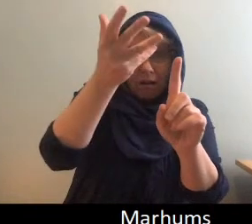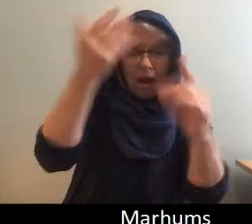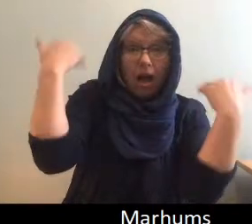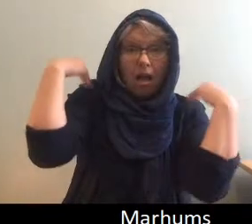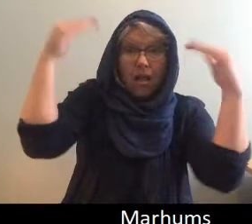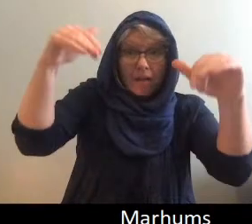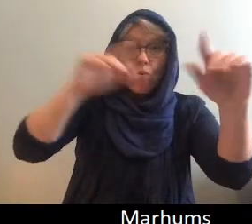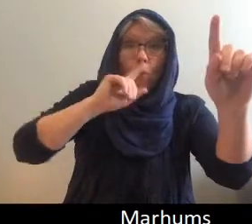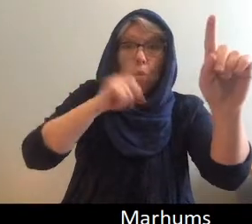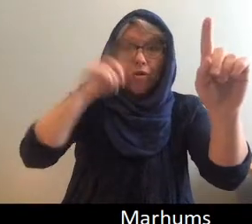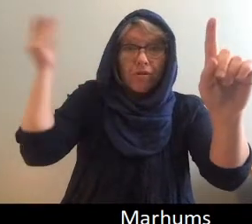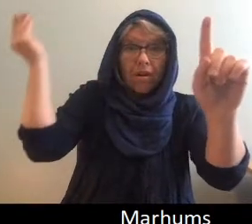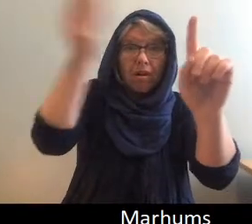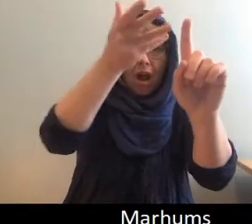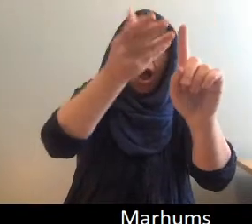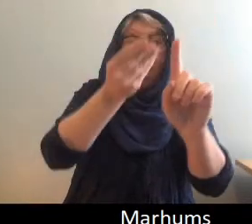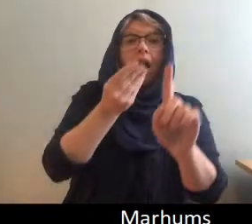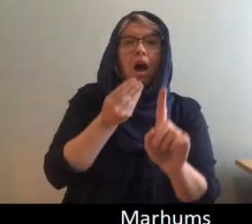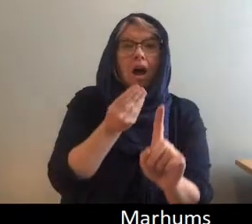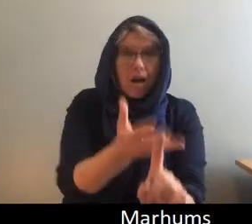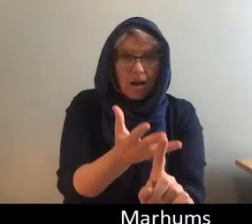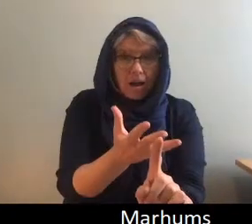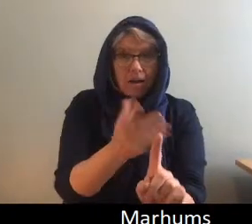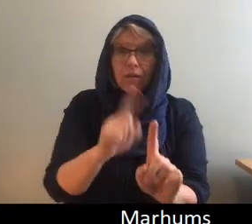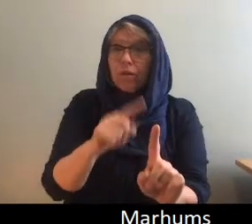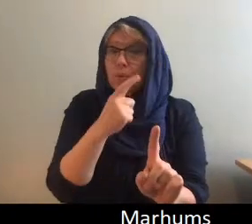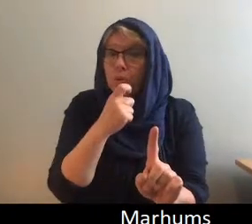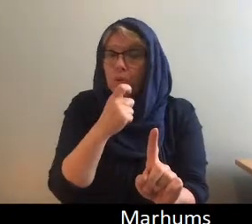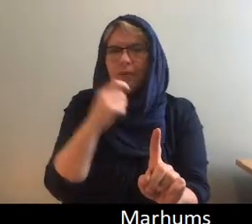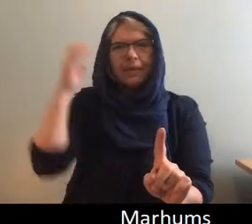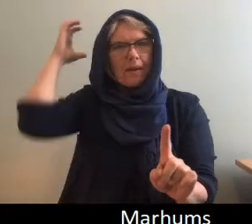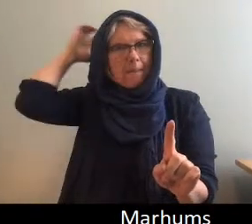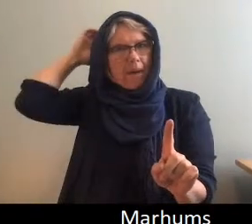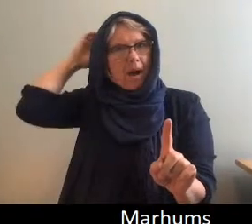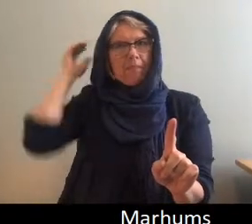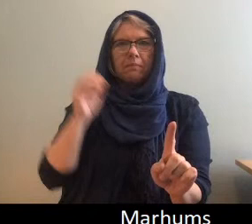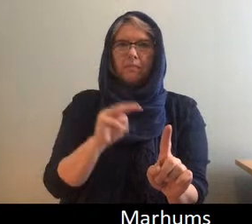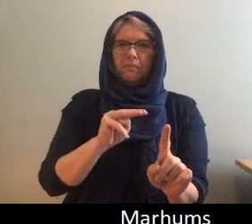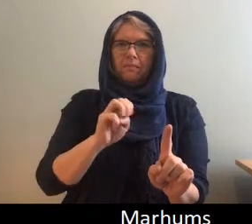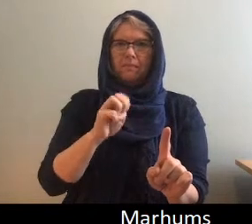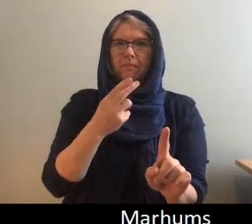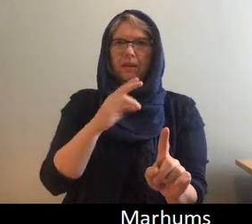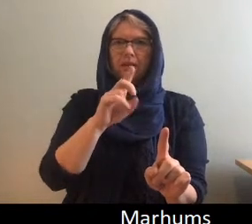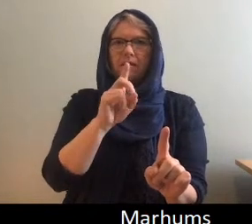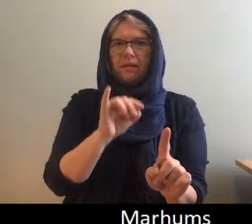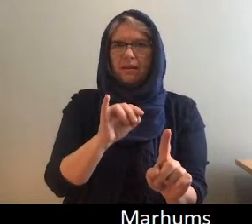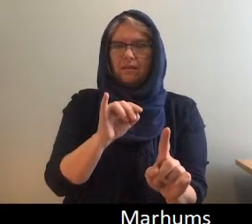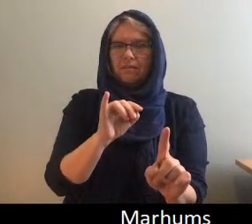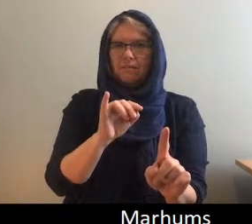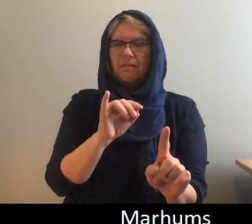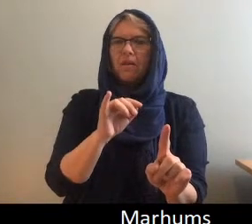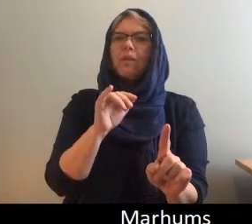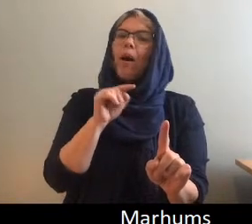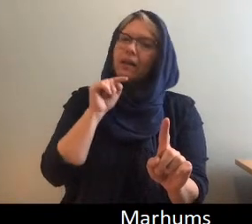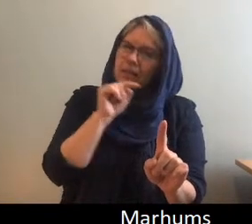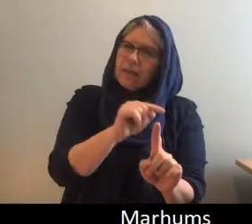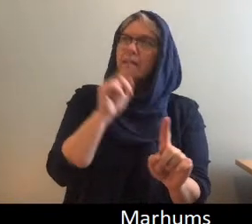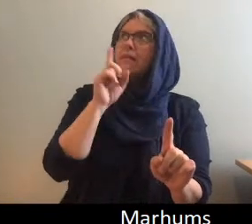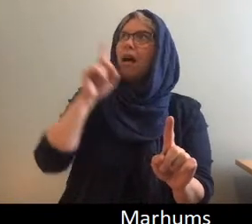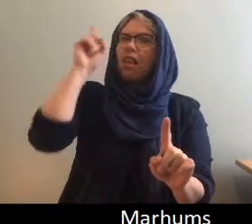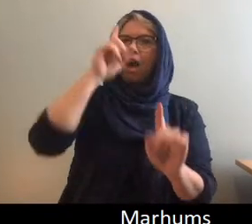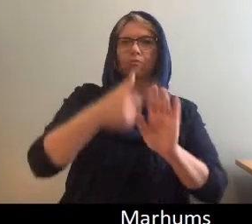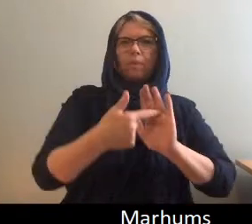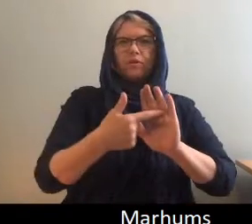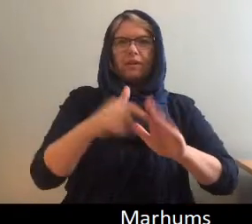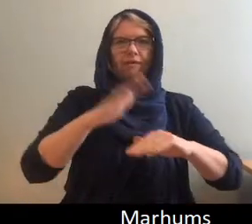the Amr of Allah subhanahu wa ta'ala. And so what that means is the commentators have said, the Holy Quran, have said that basically